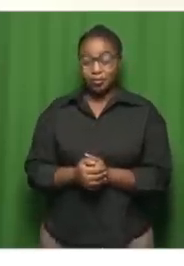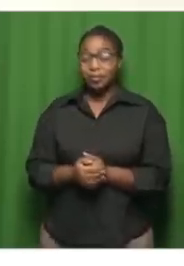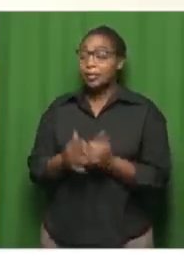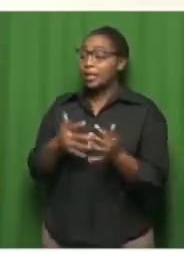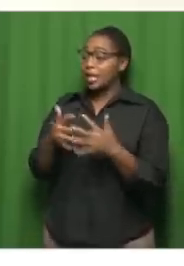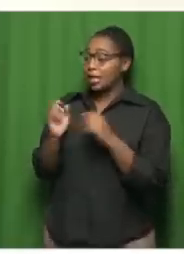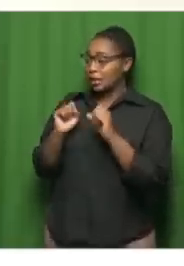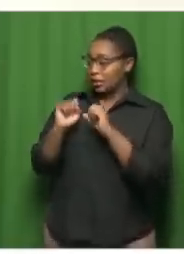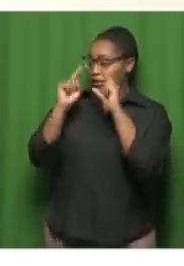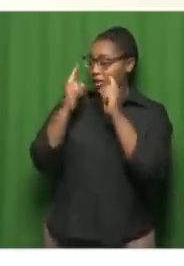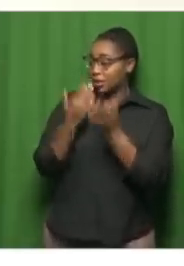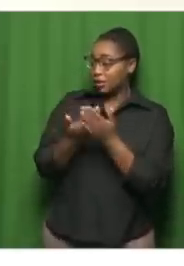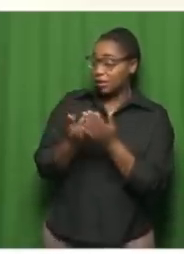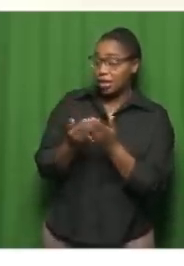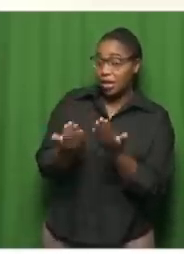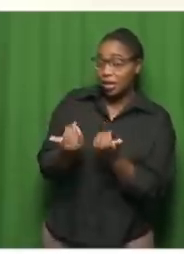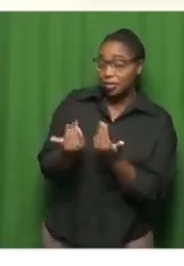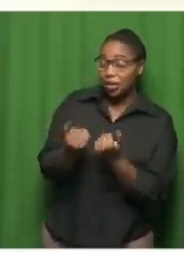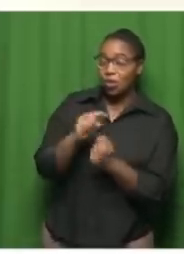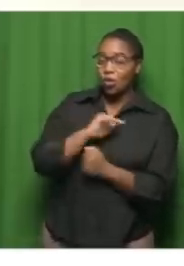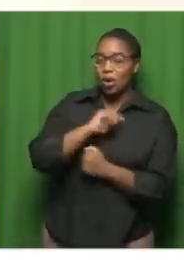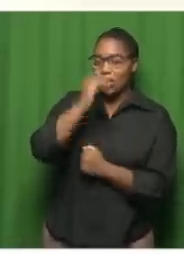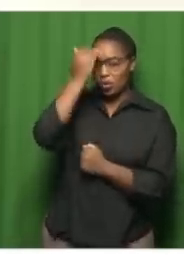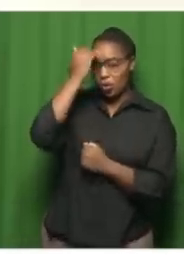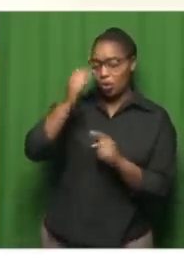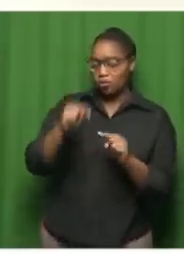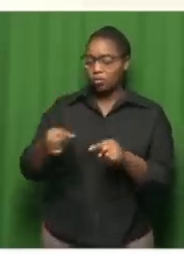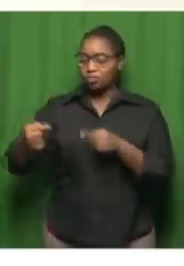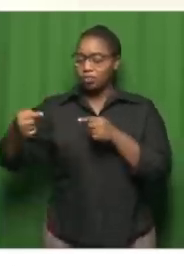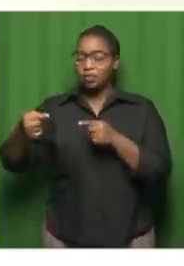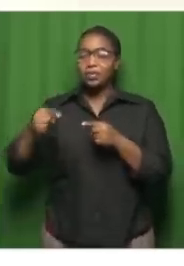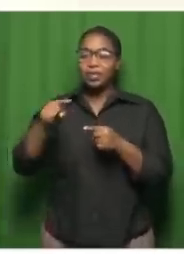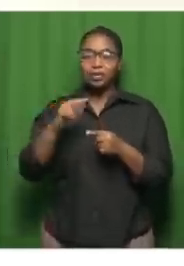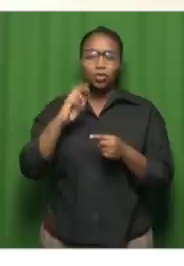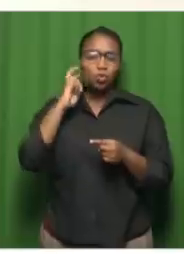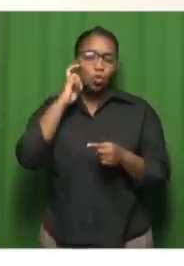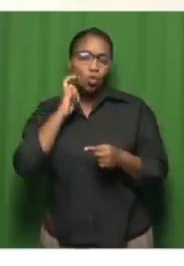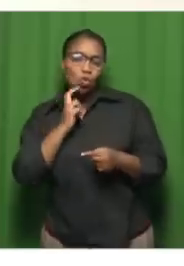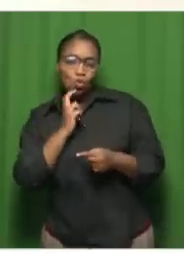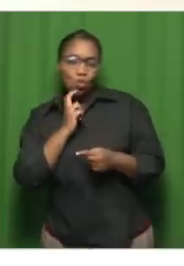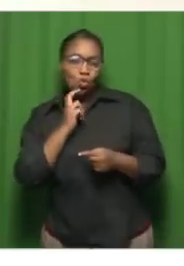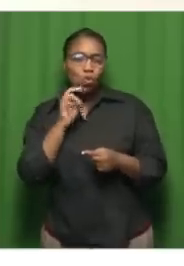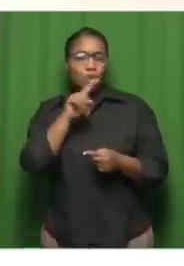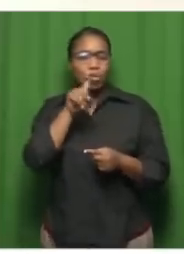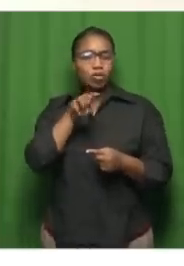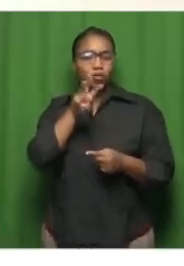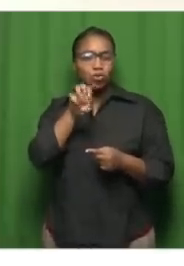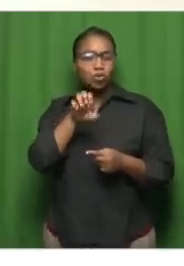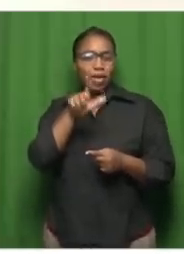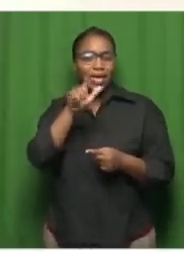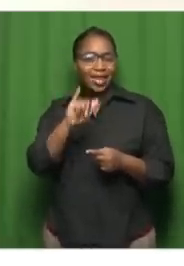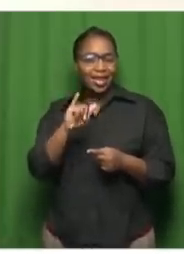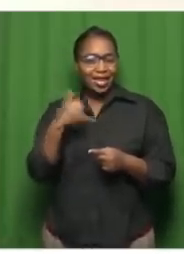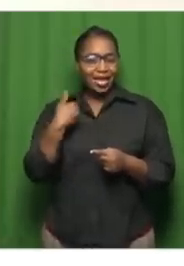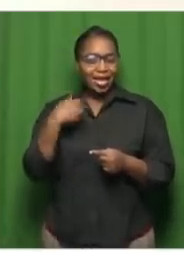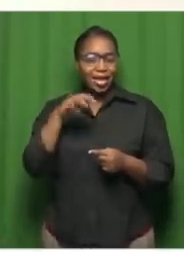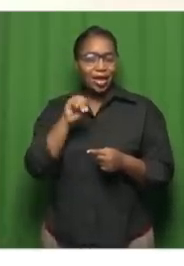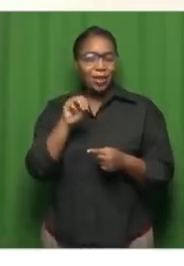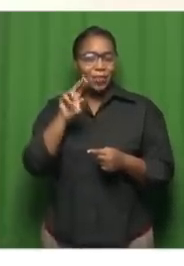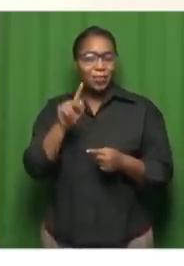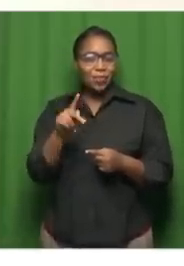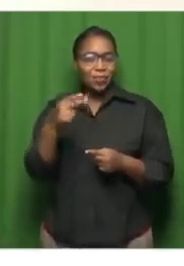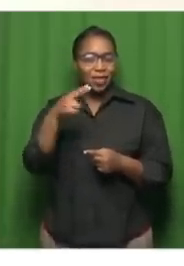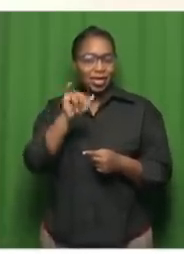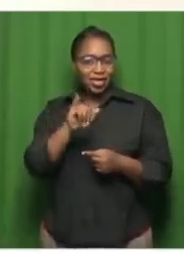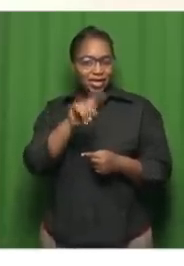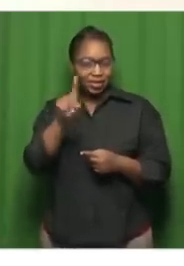Obviously, we know that the other contender is Zweli Mkhize. We know this. That is there, having KwaZulu-Natal on